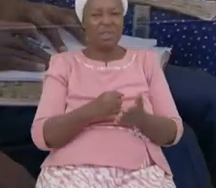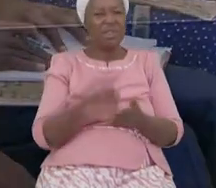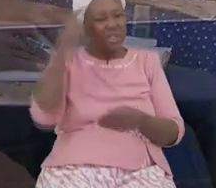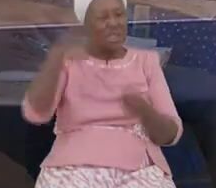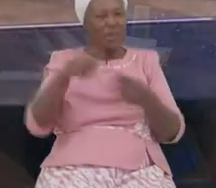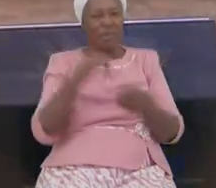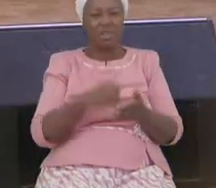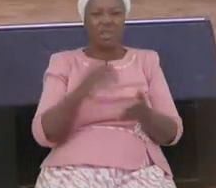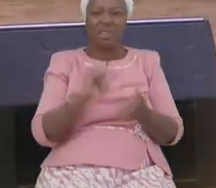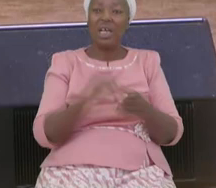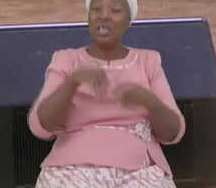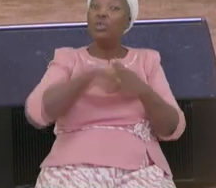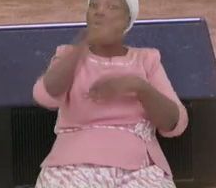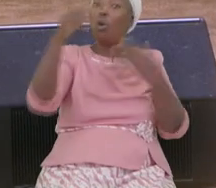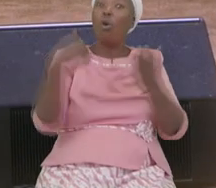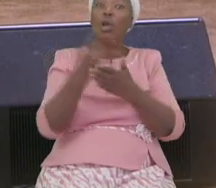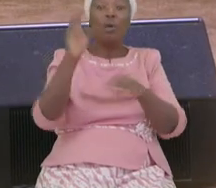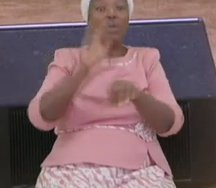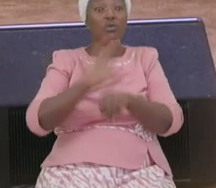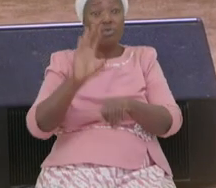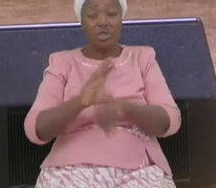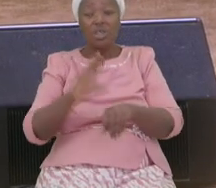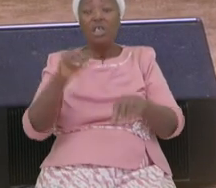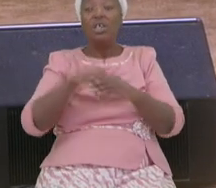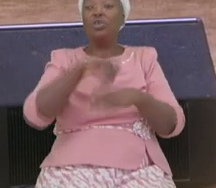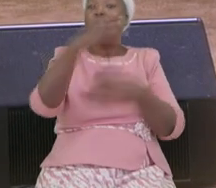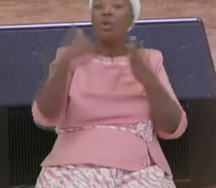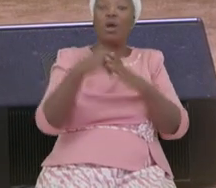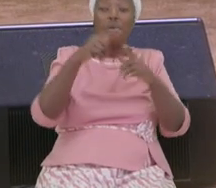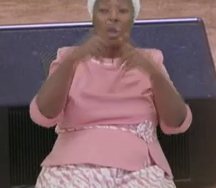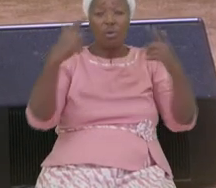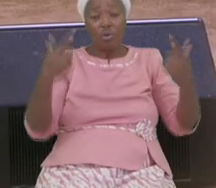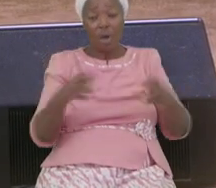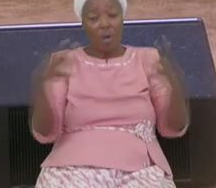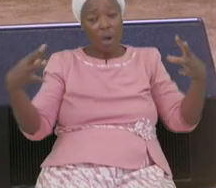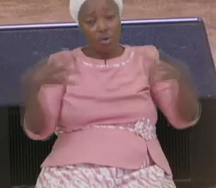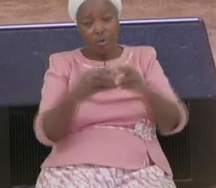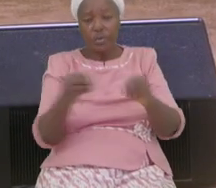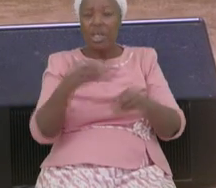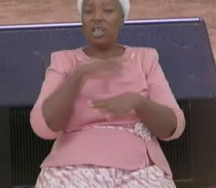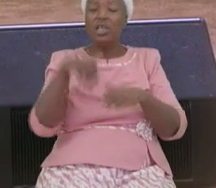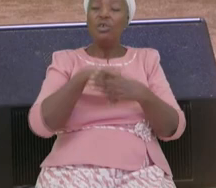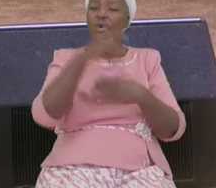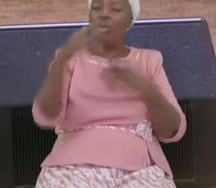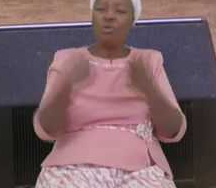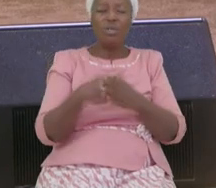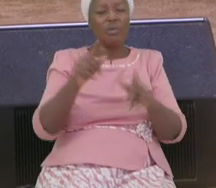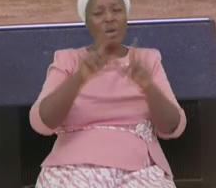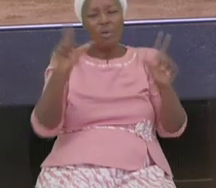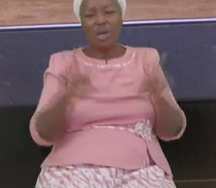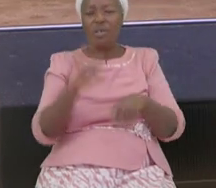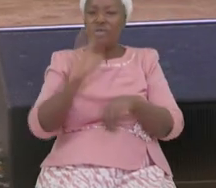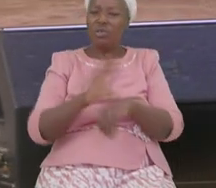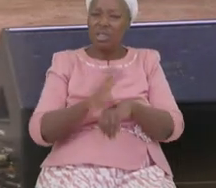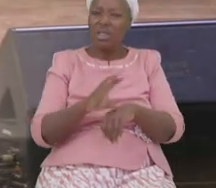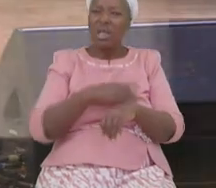our branches, all our groups, all our churches, local churches, in every local